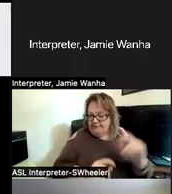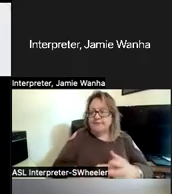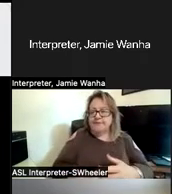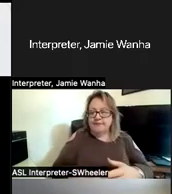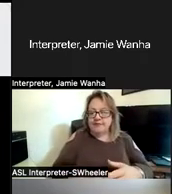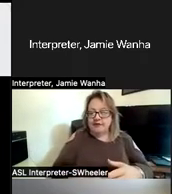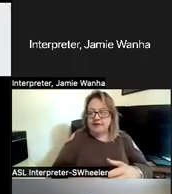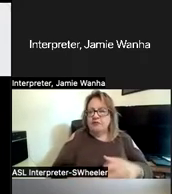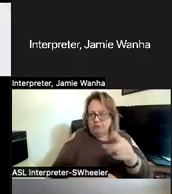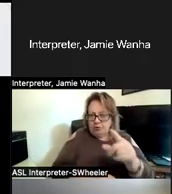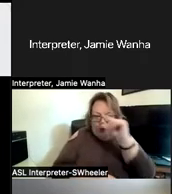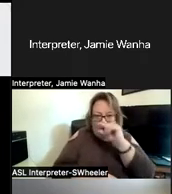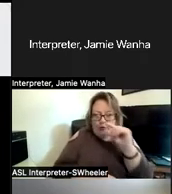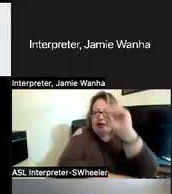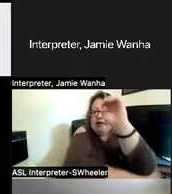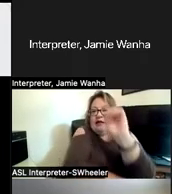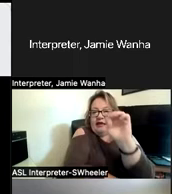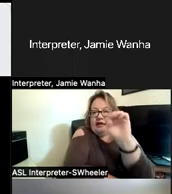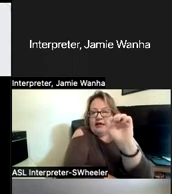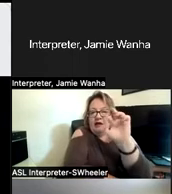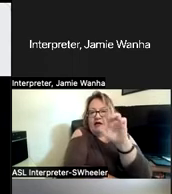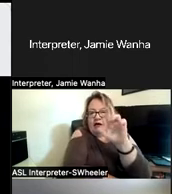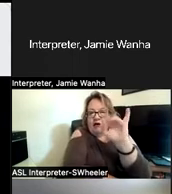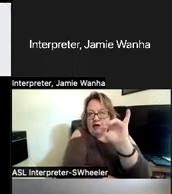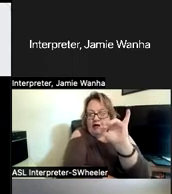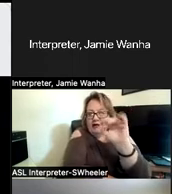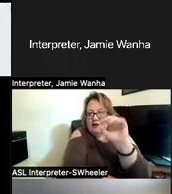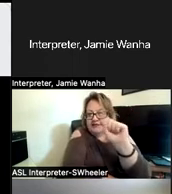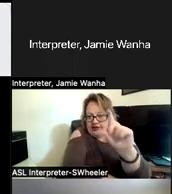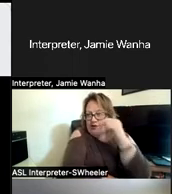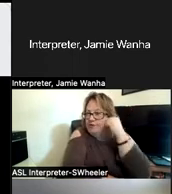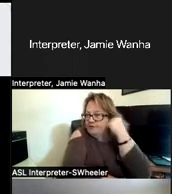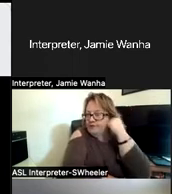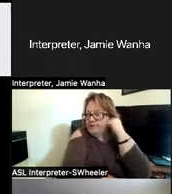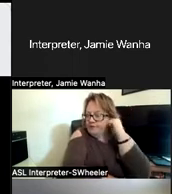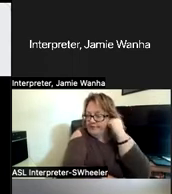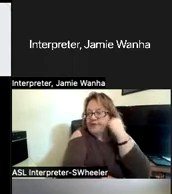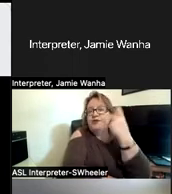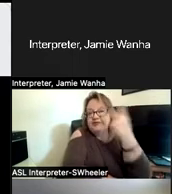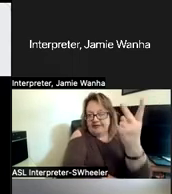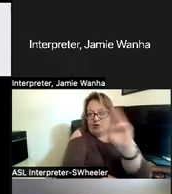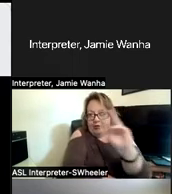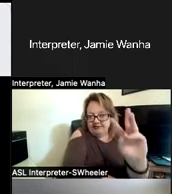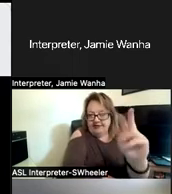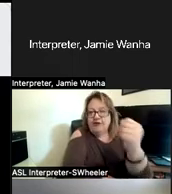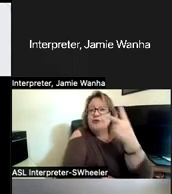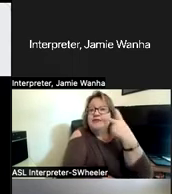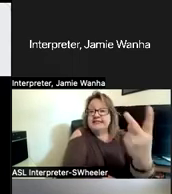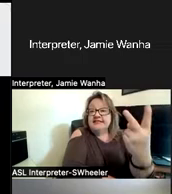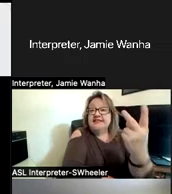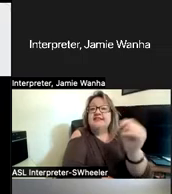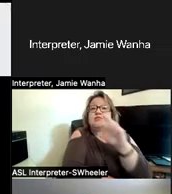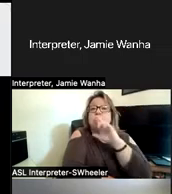can Google EERI San Diego, and you find our website and you will find this